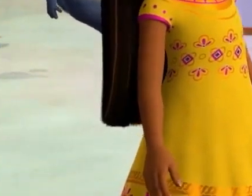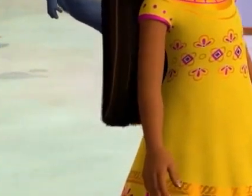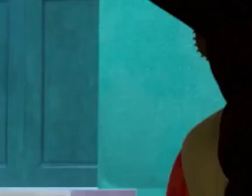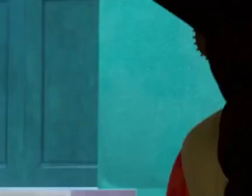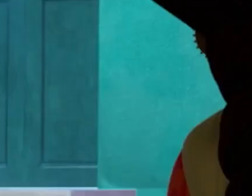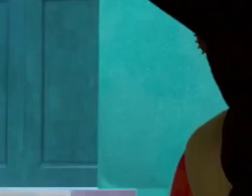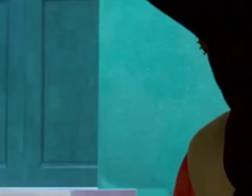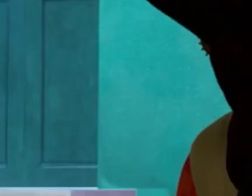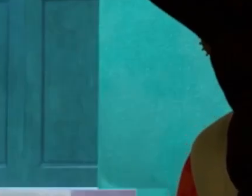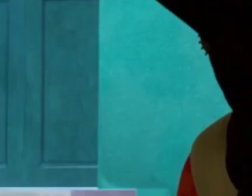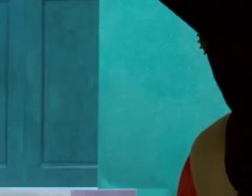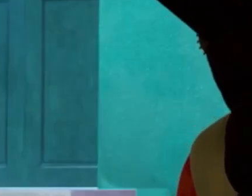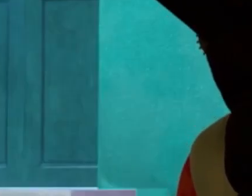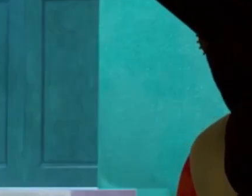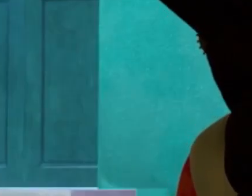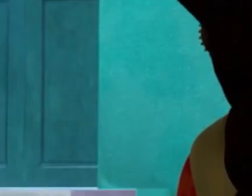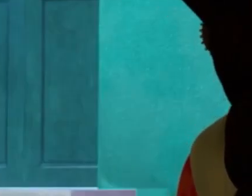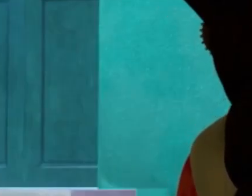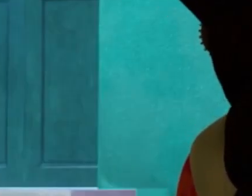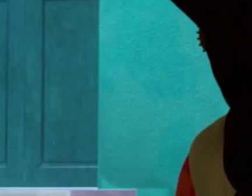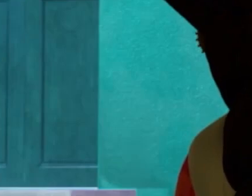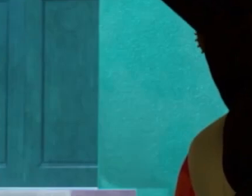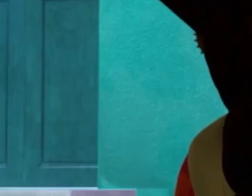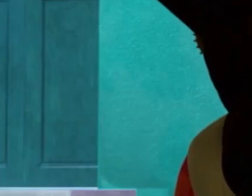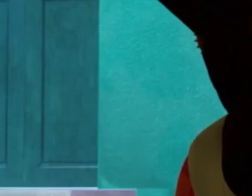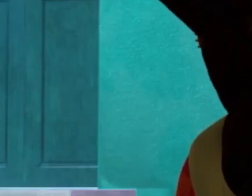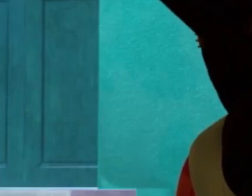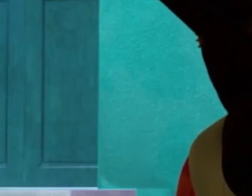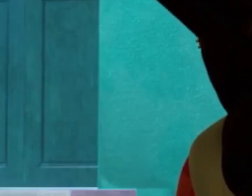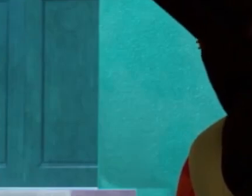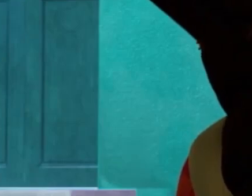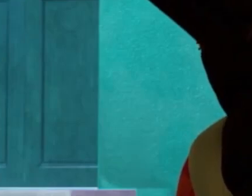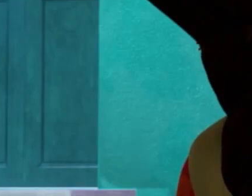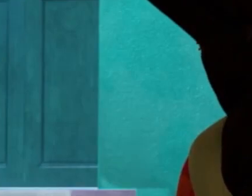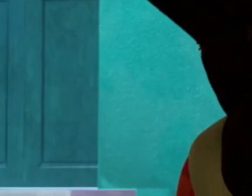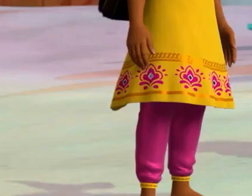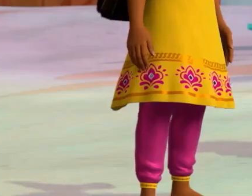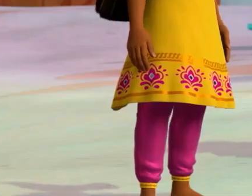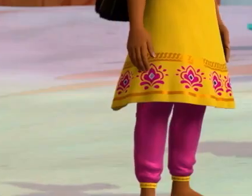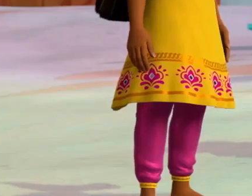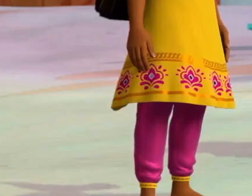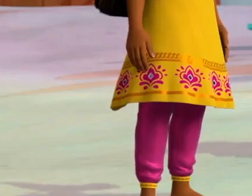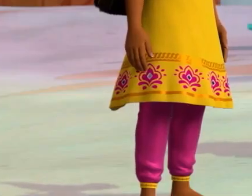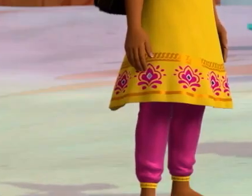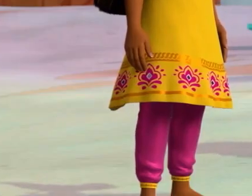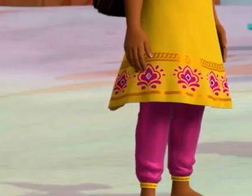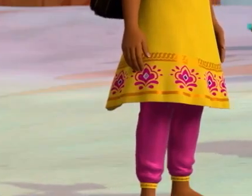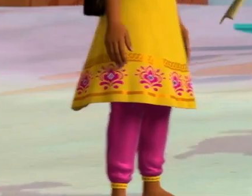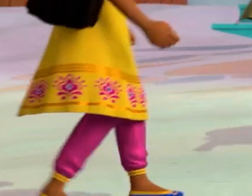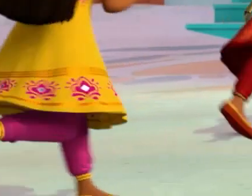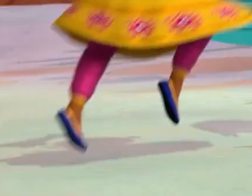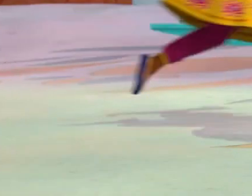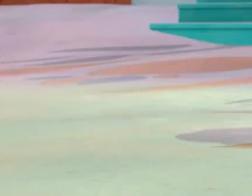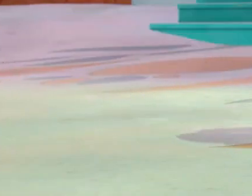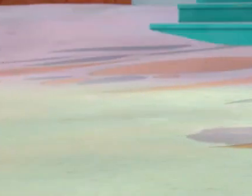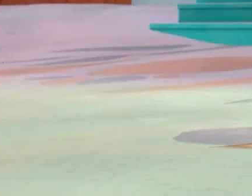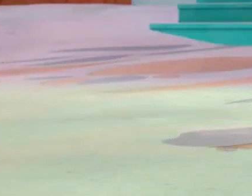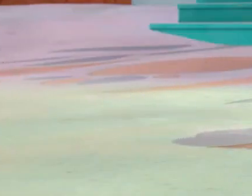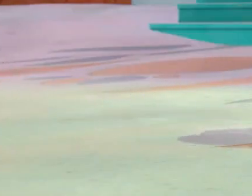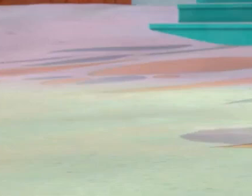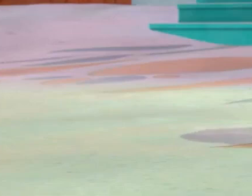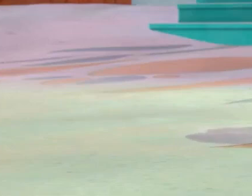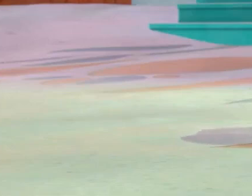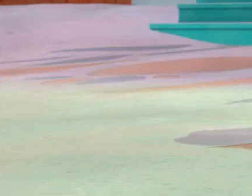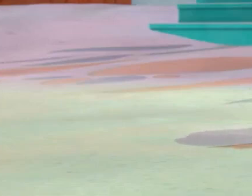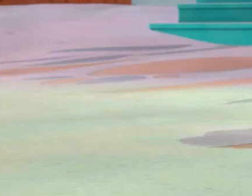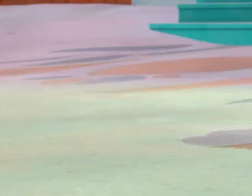a hug. There are coins inside this envelope, a gift for kids to spend. Called Eevee, use it how you like, or share it